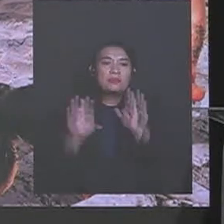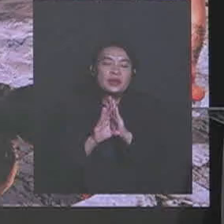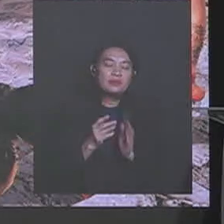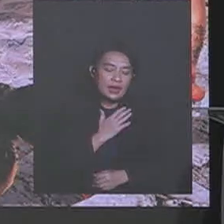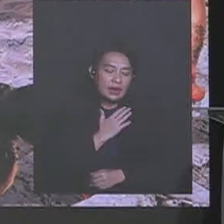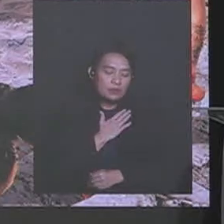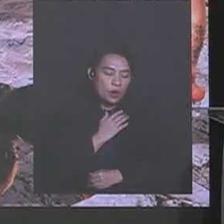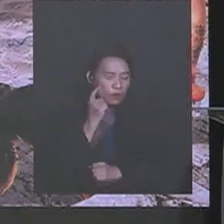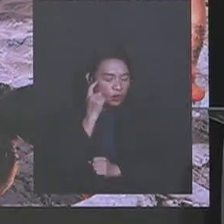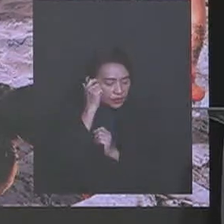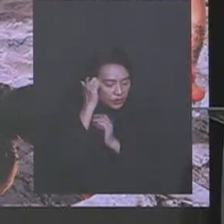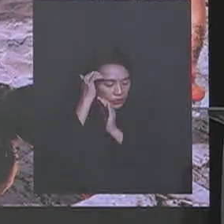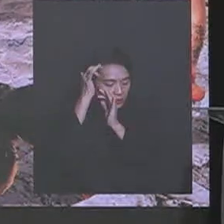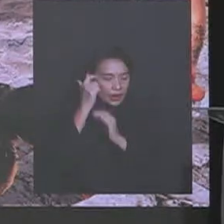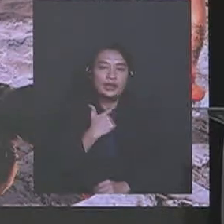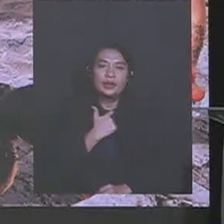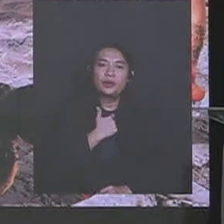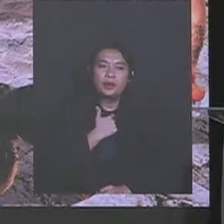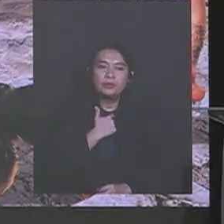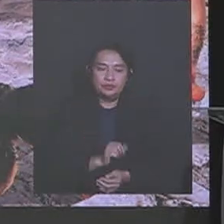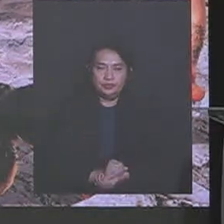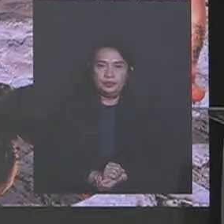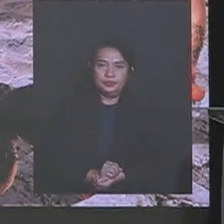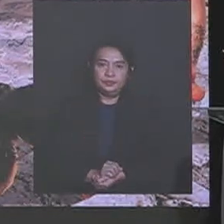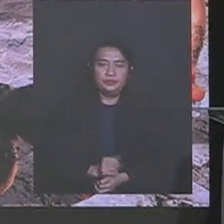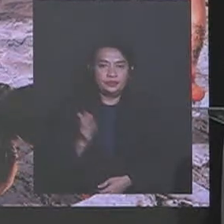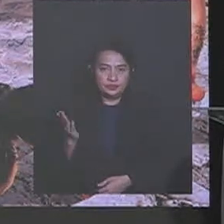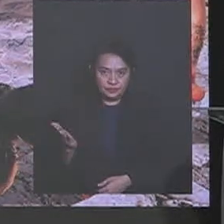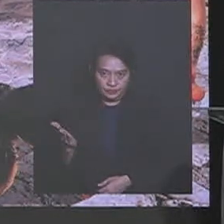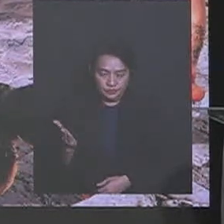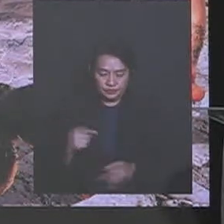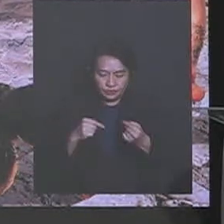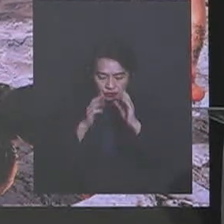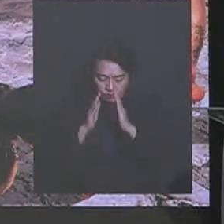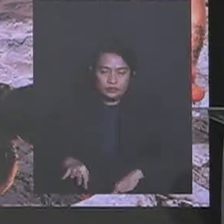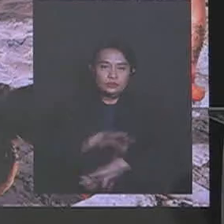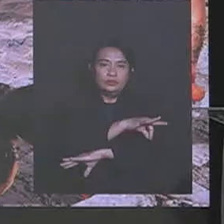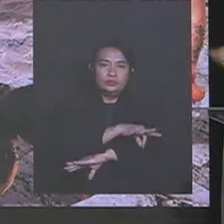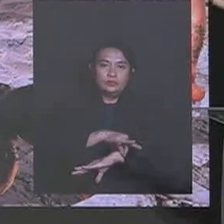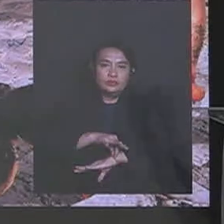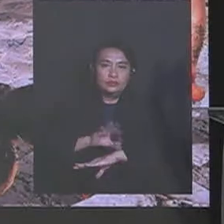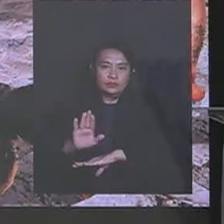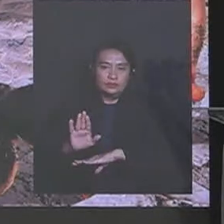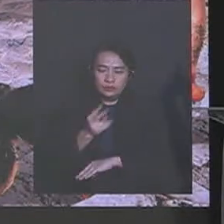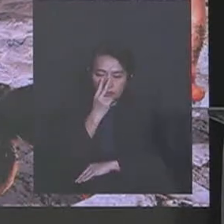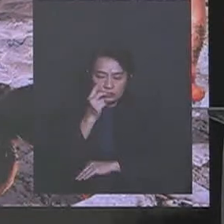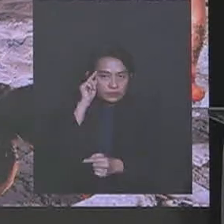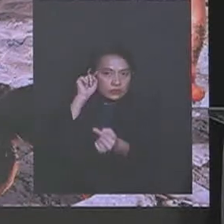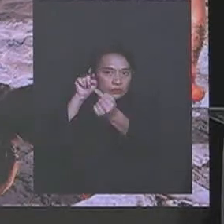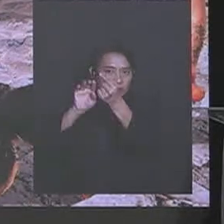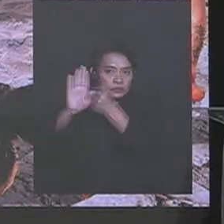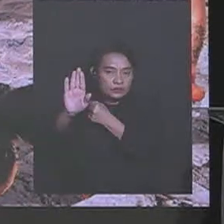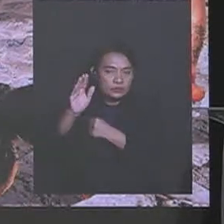a designer's role, right? Is to provide a vision to get people excited about what could happen in the future, and the architecture in this